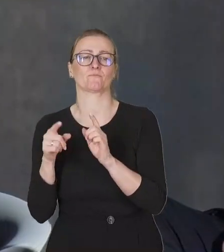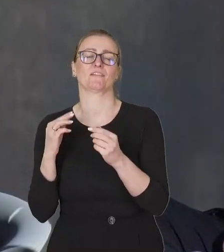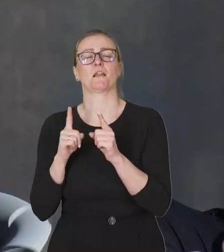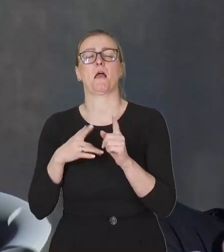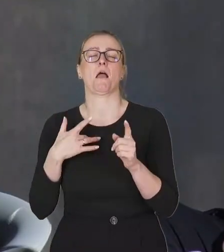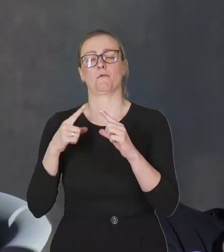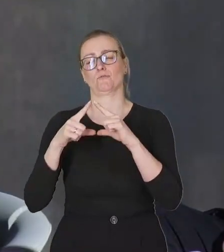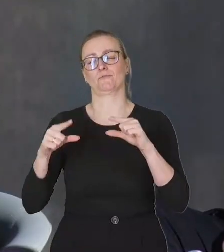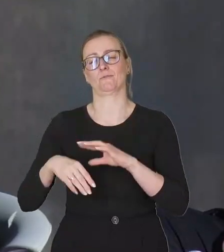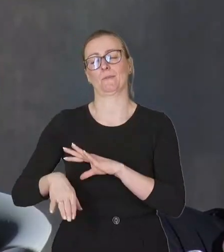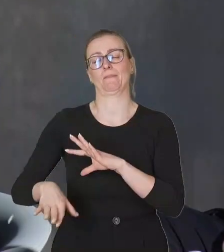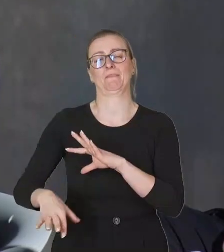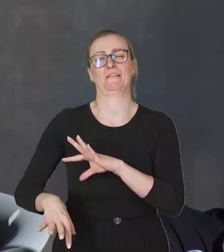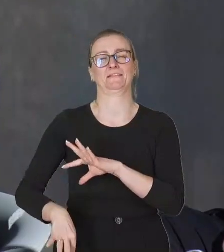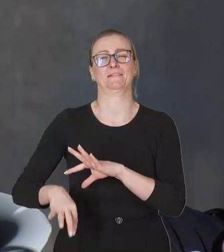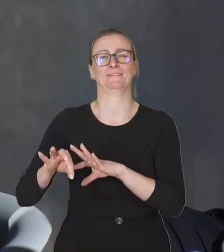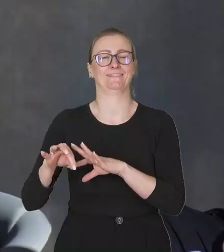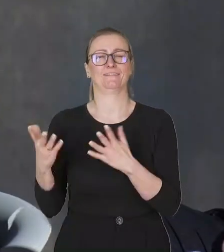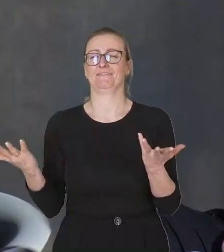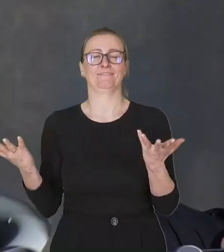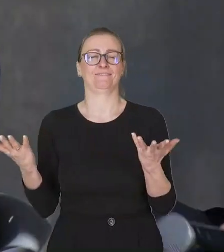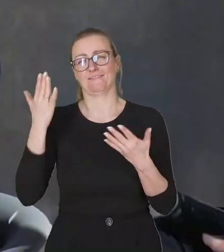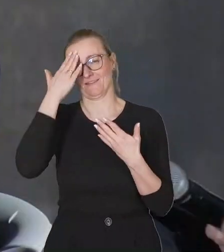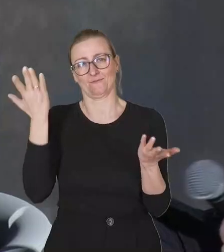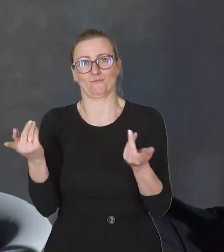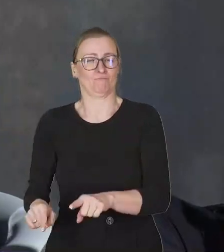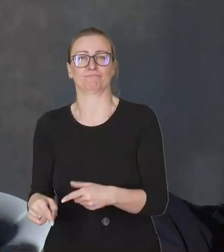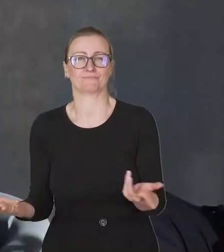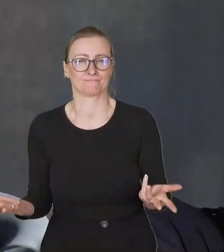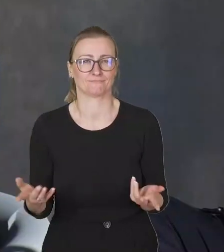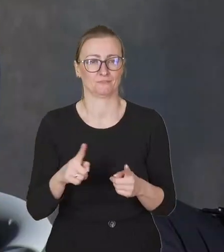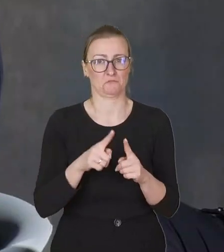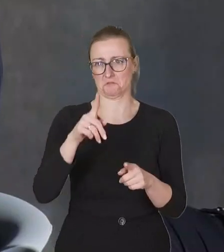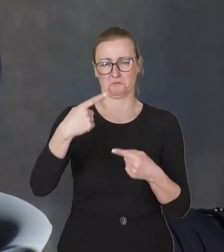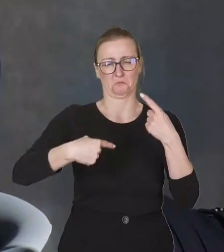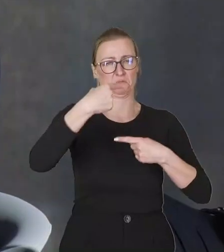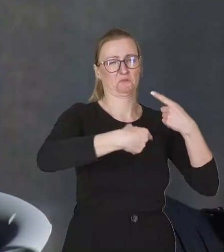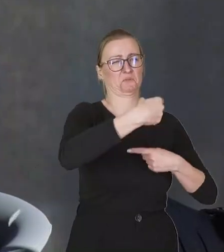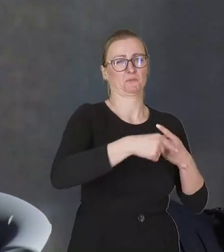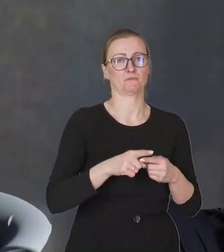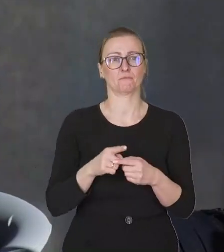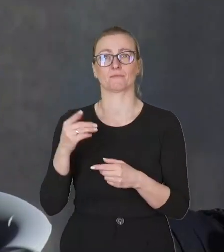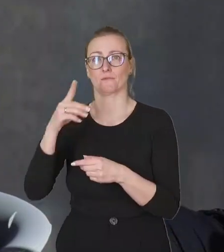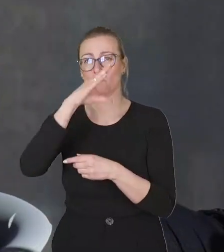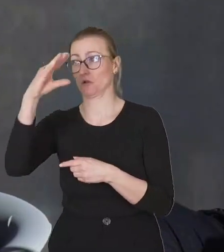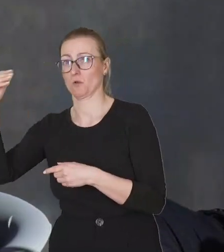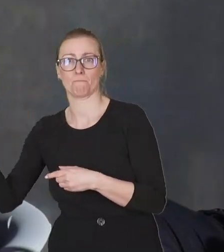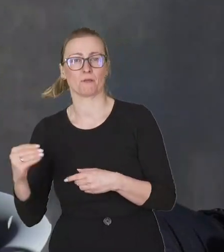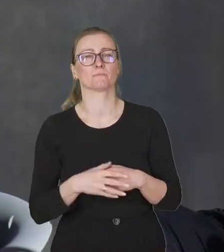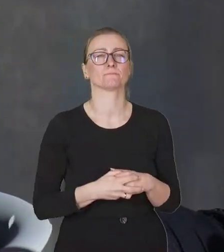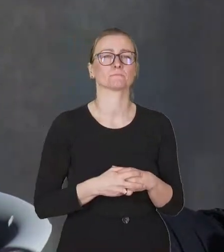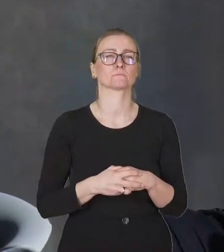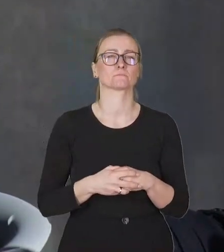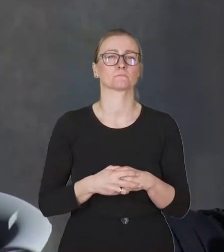competing, with waste management companies or agriculture companies or forestry companies. So perhaps there are, let's say, too